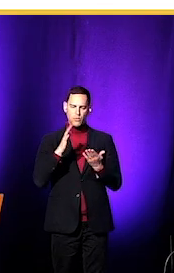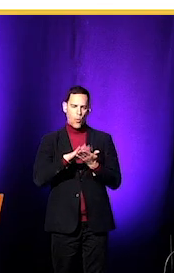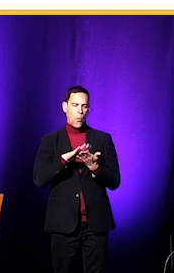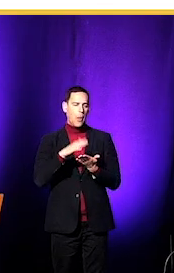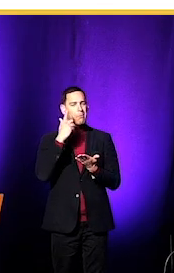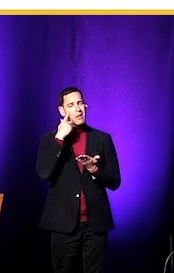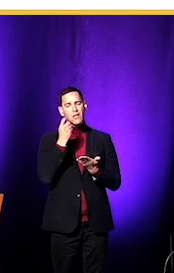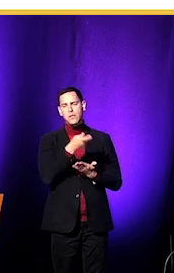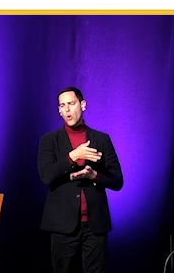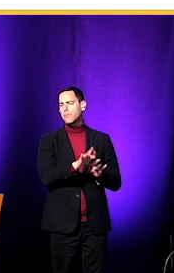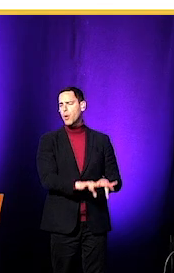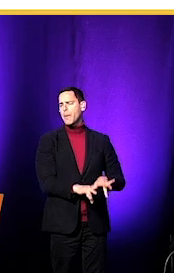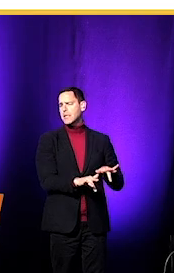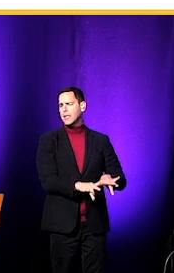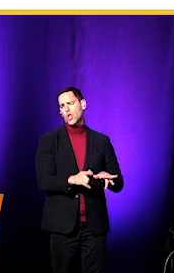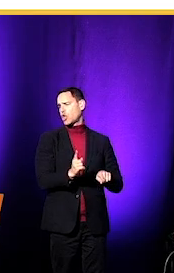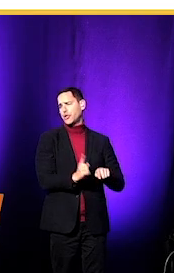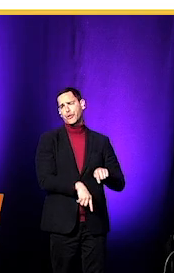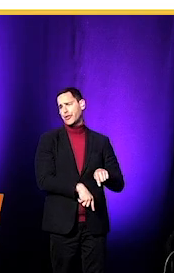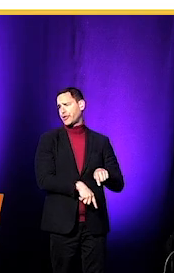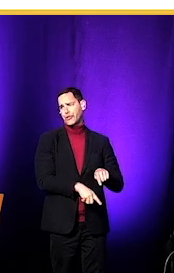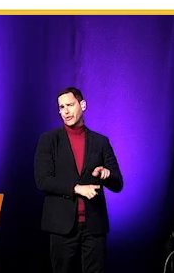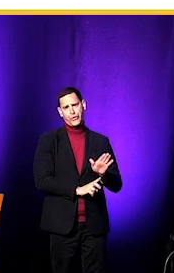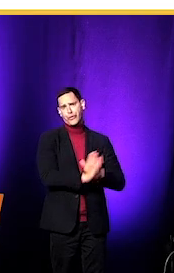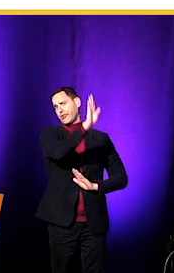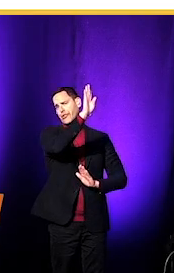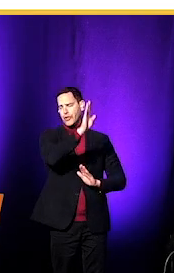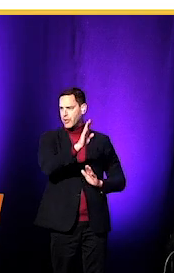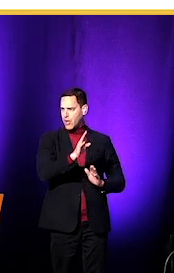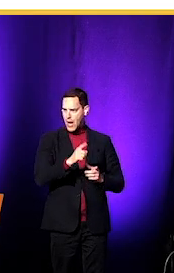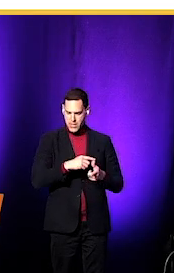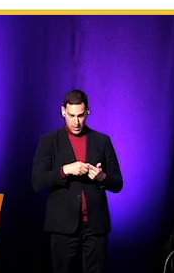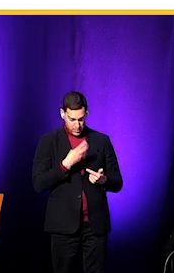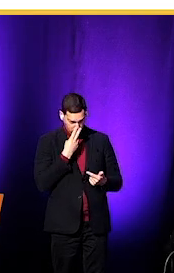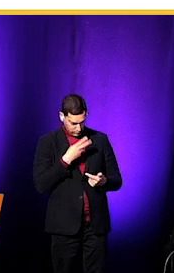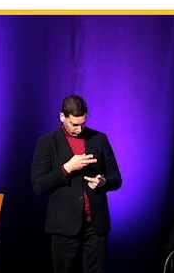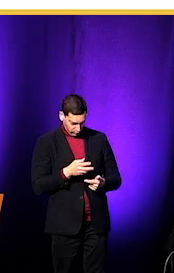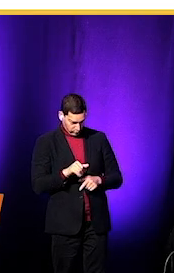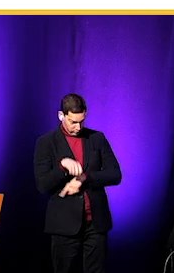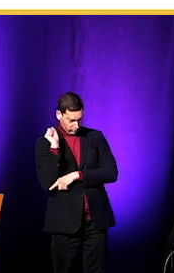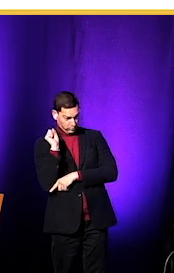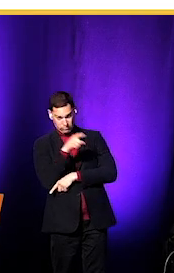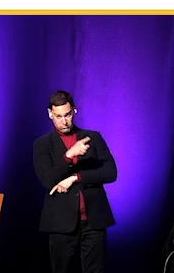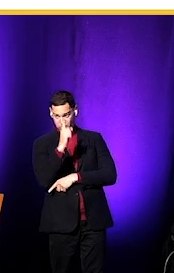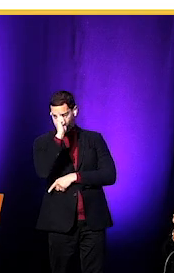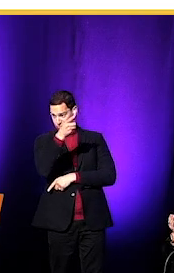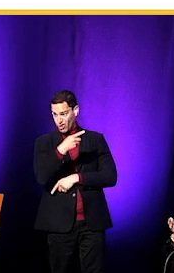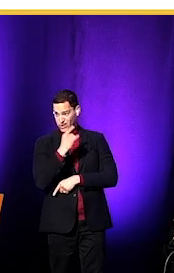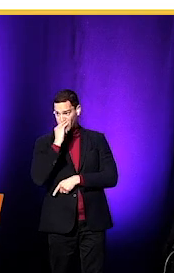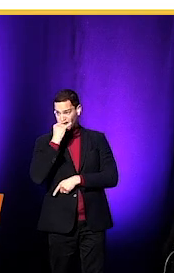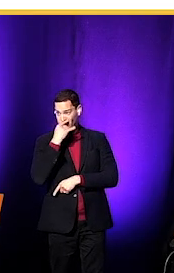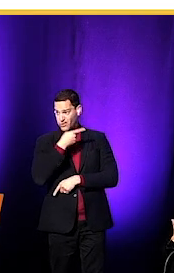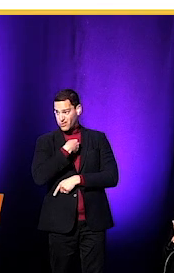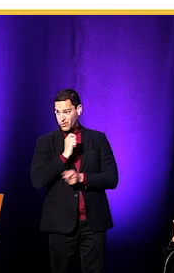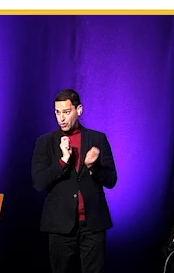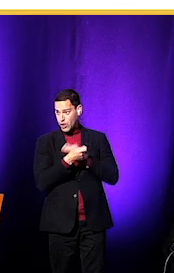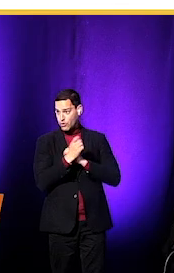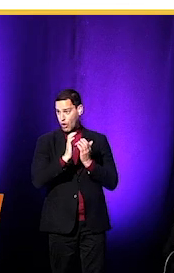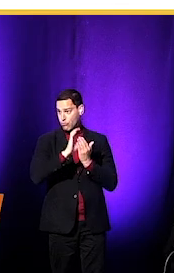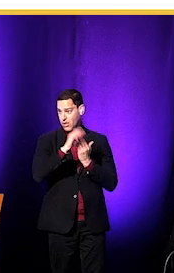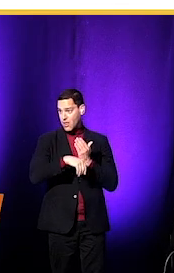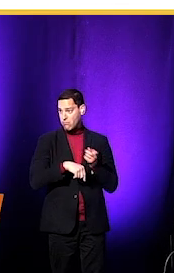work. And they learned so quickly how smart these students were, including my mother, and that they had to change the whole